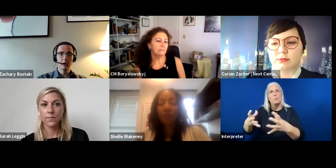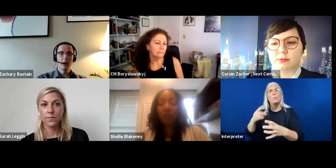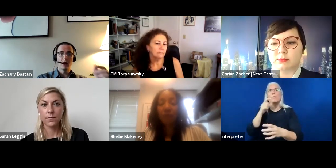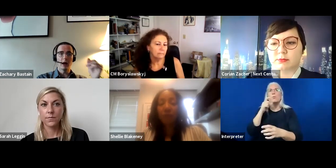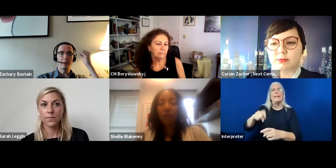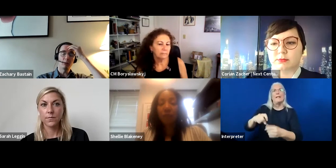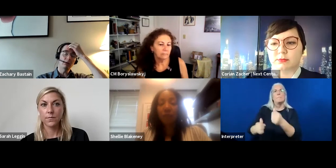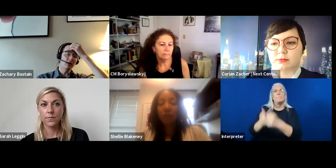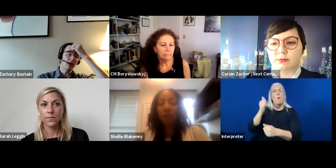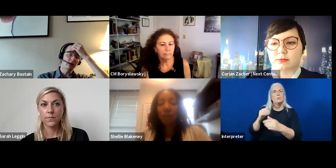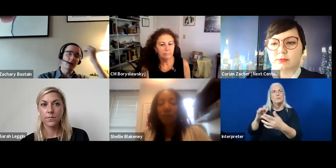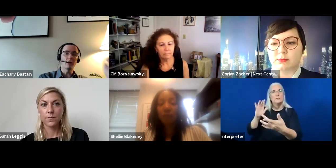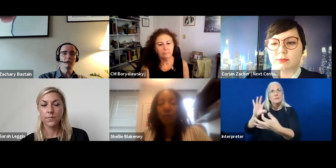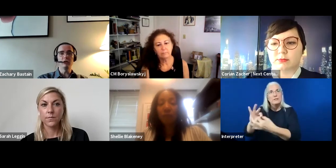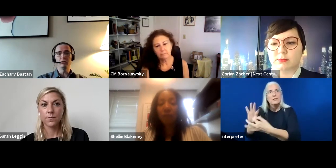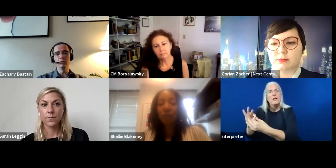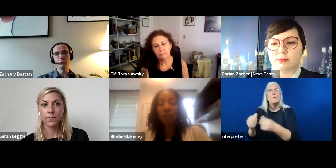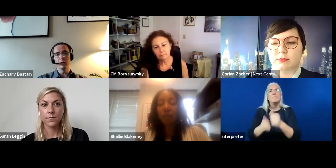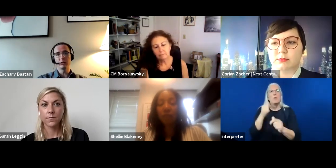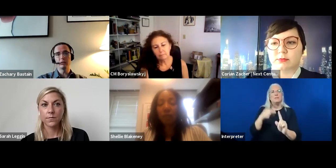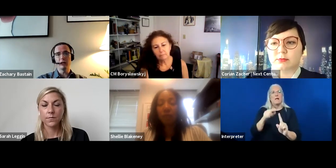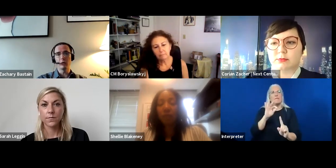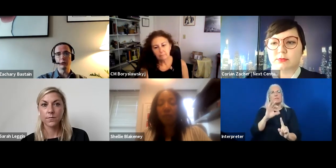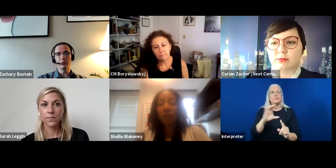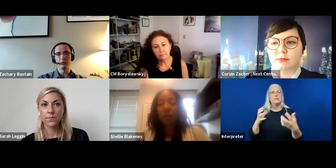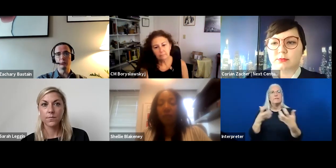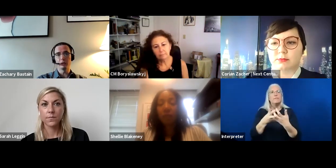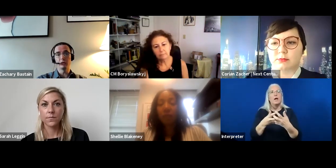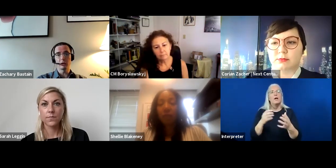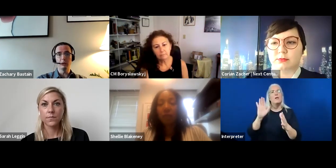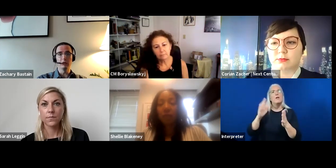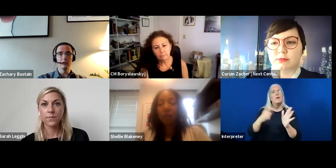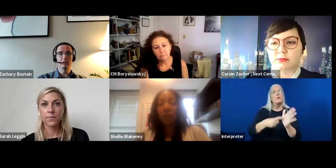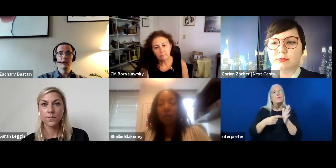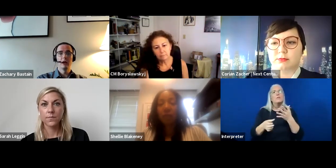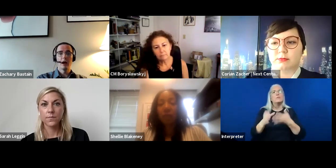broadband. And we've learned a lot through our conversations with stakeholders within your